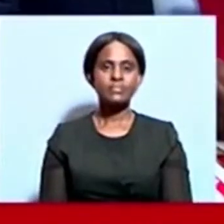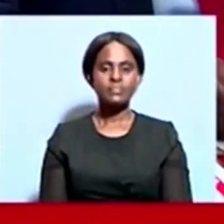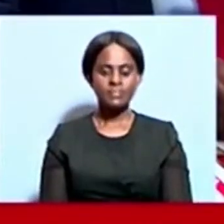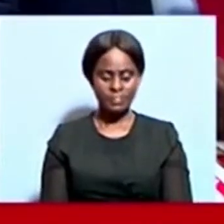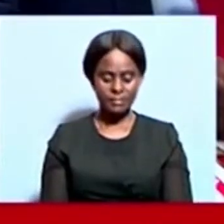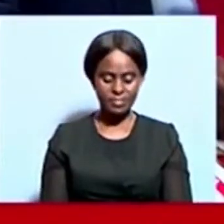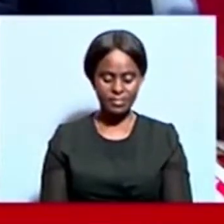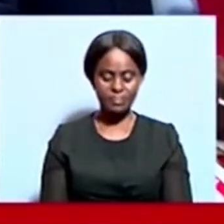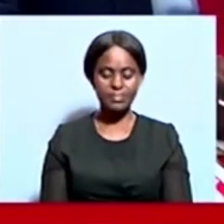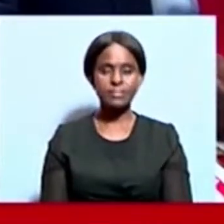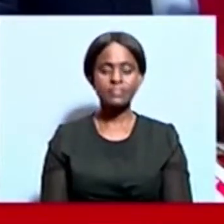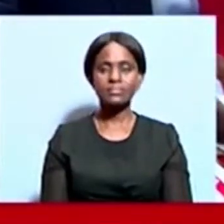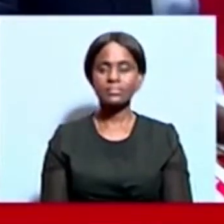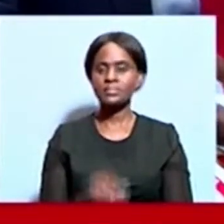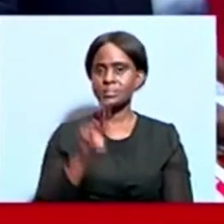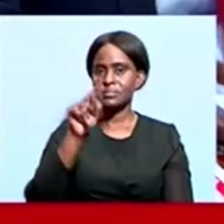very much. Honorable Nyambose.